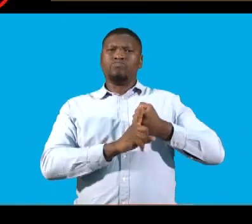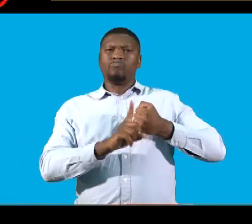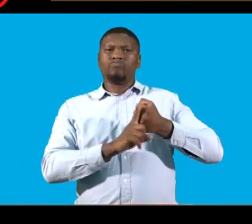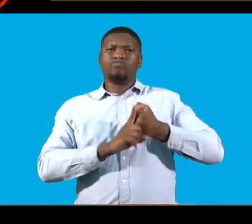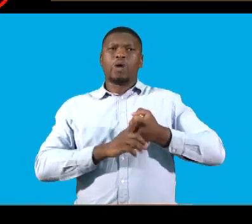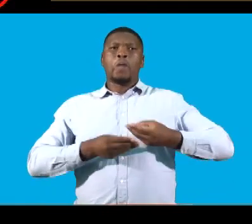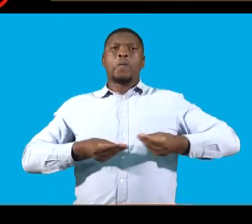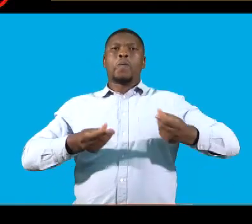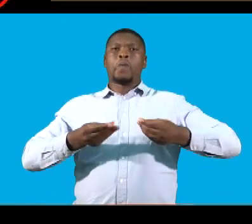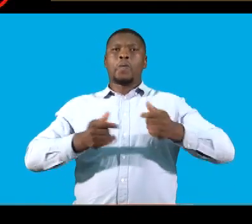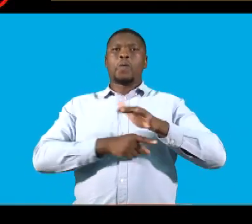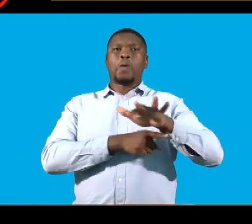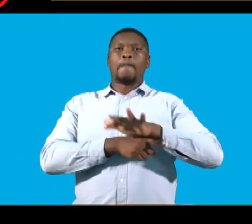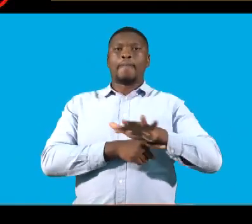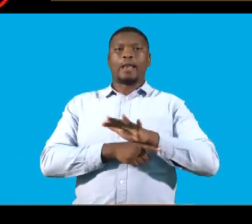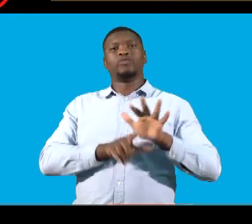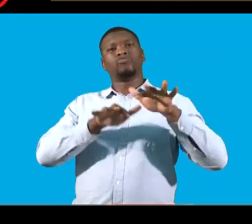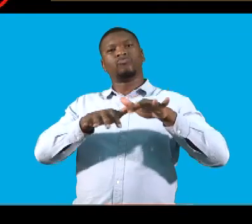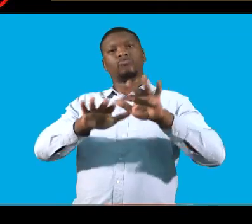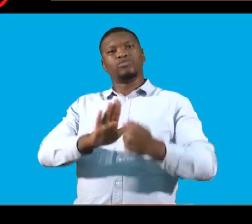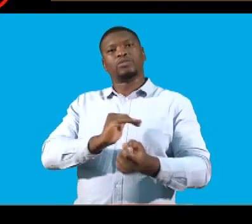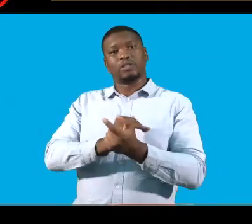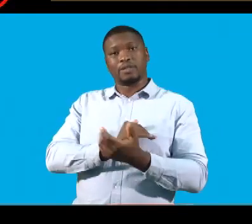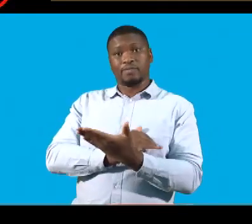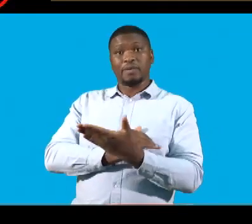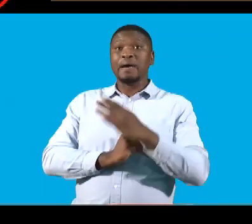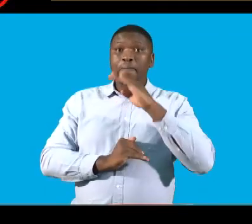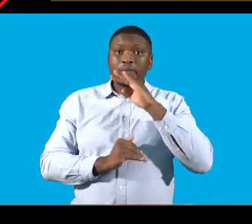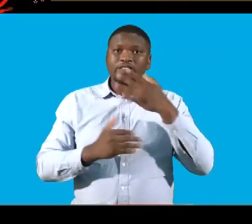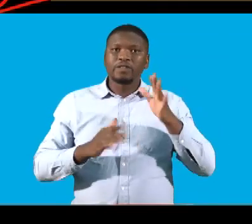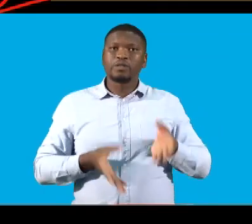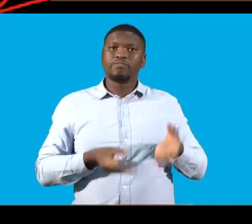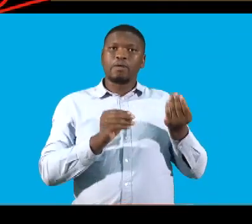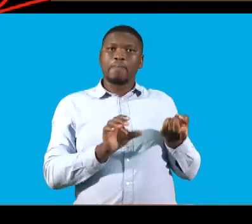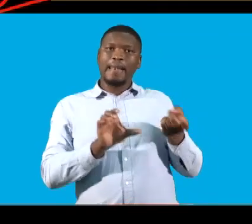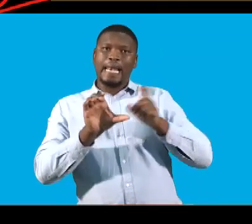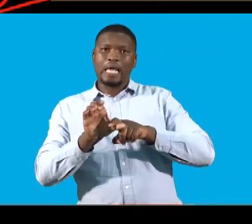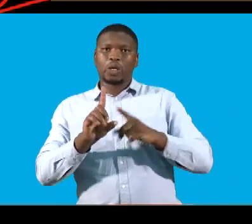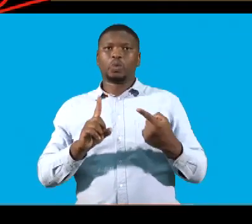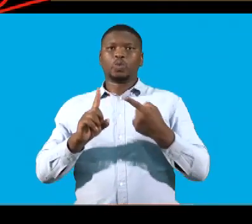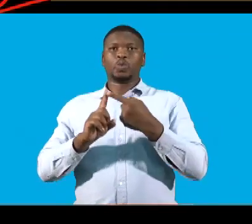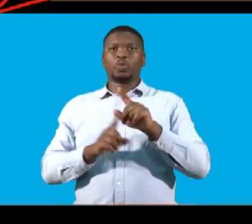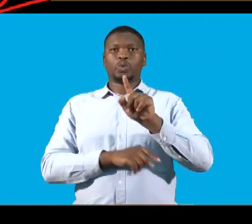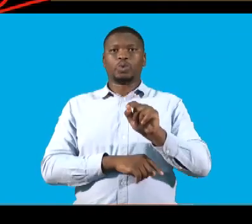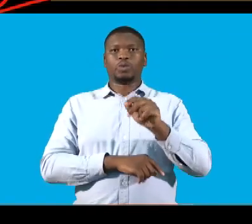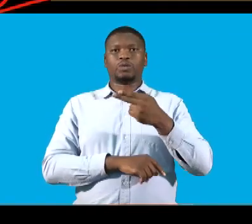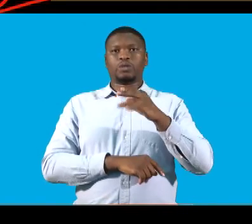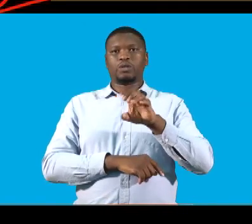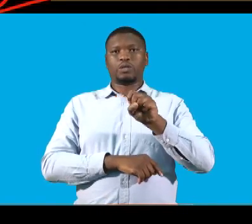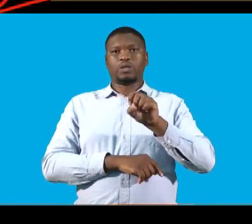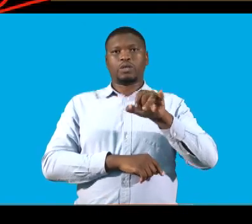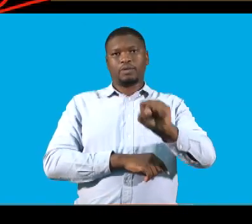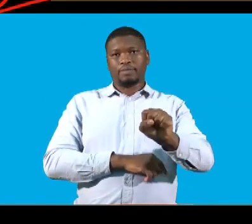later challenges at sea. So here at the end, we are linking it back to our thesis